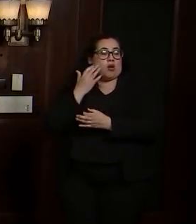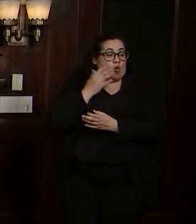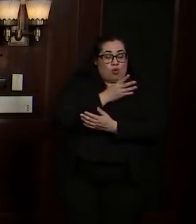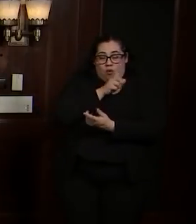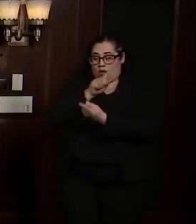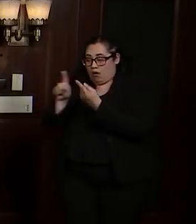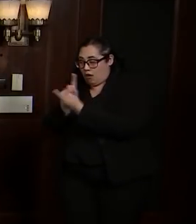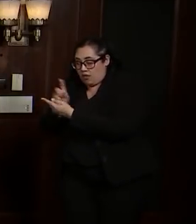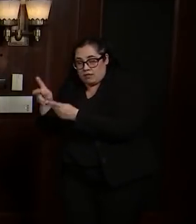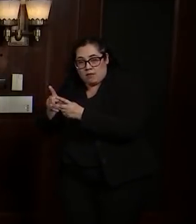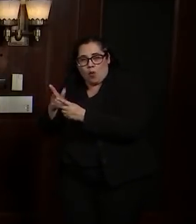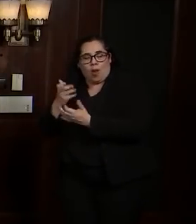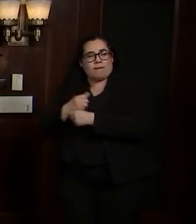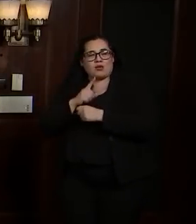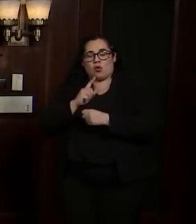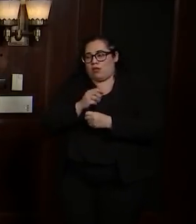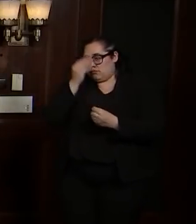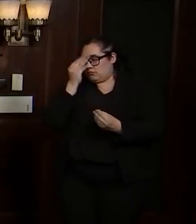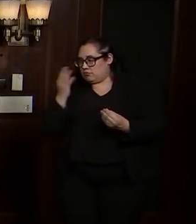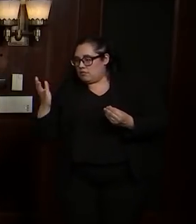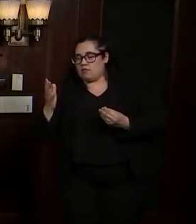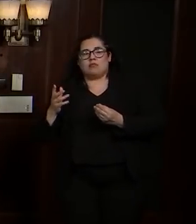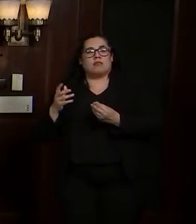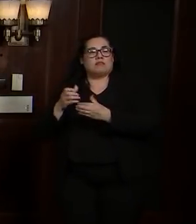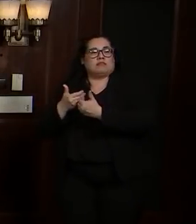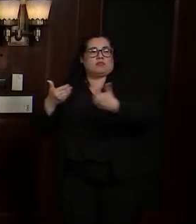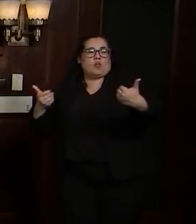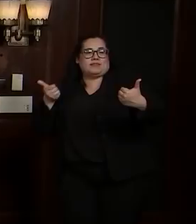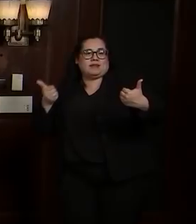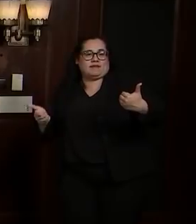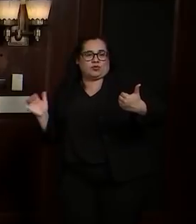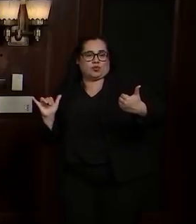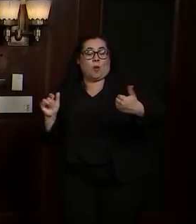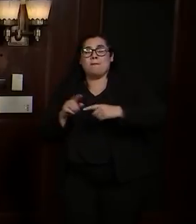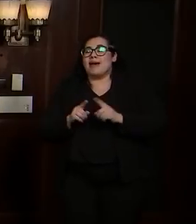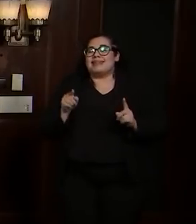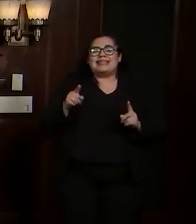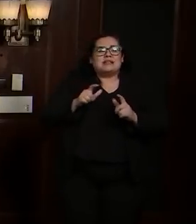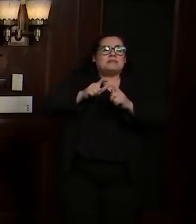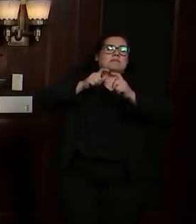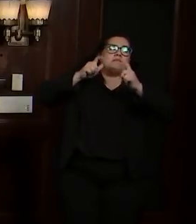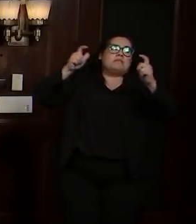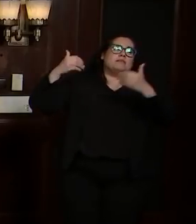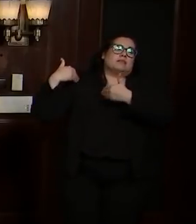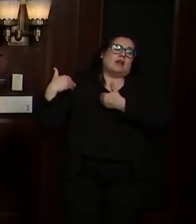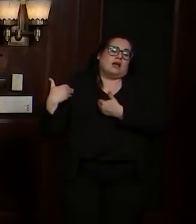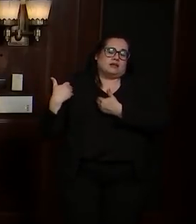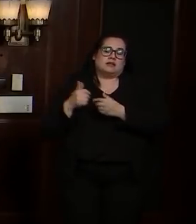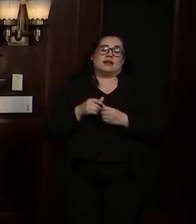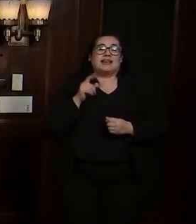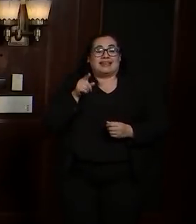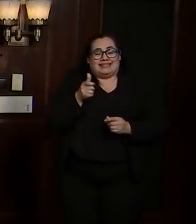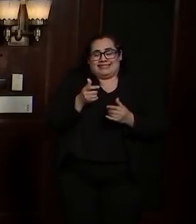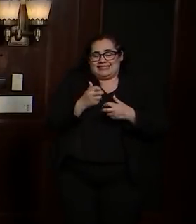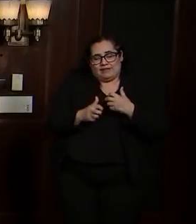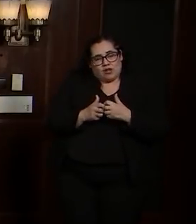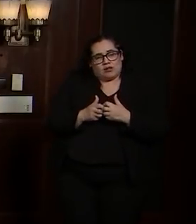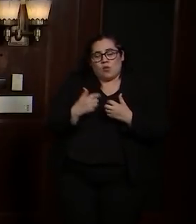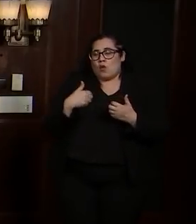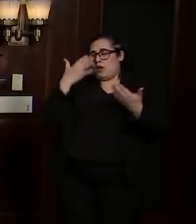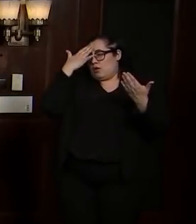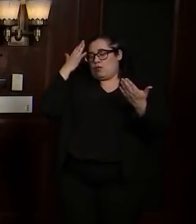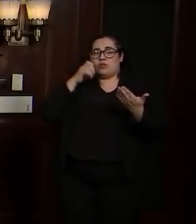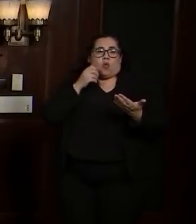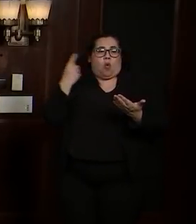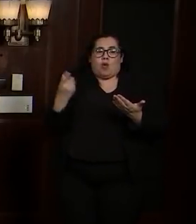those contacts because we want to make sure those contacts are quarantining themselves. But this is a huge task, and it's difficult. We don't